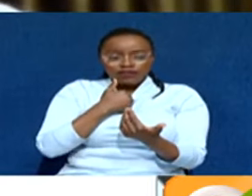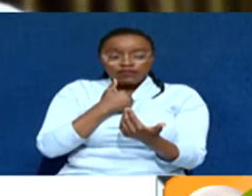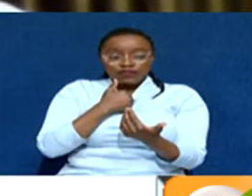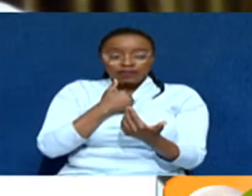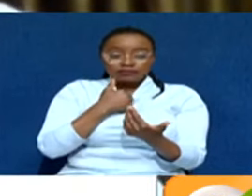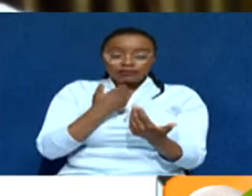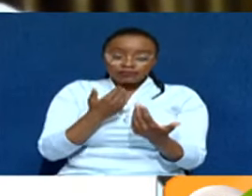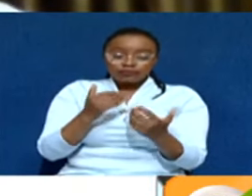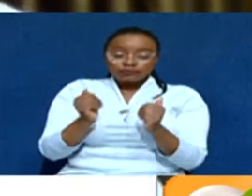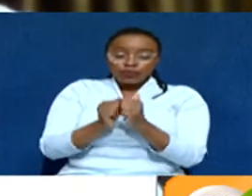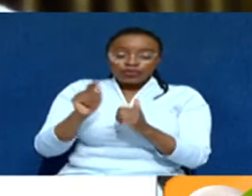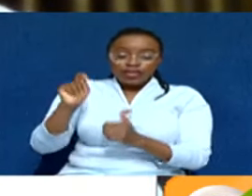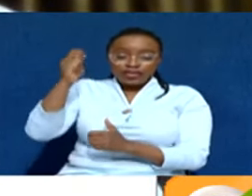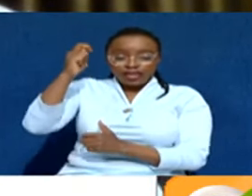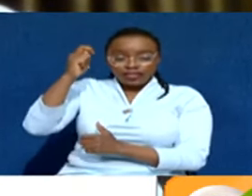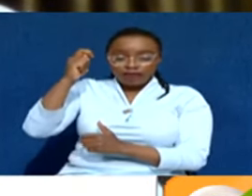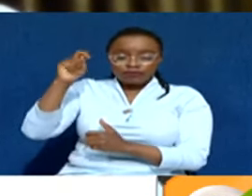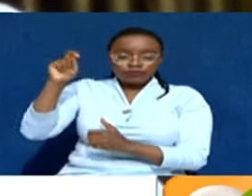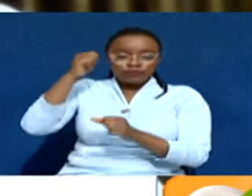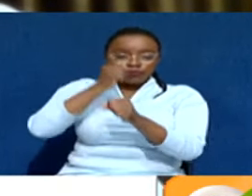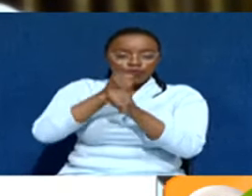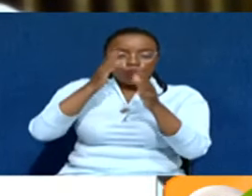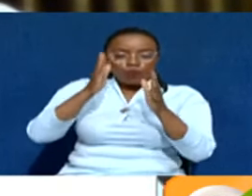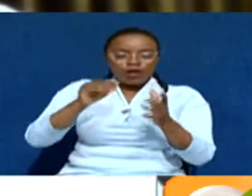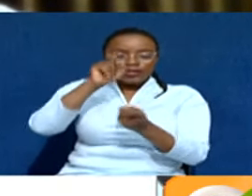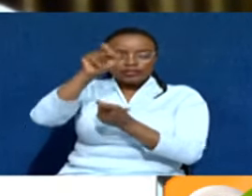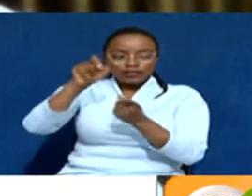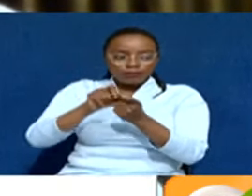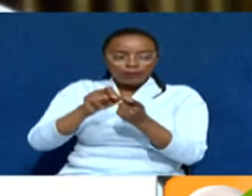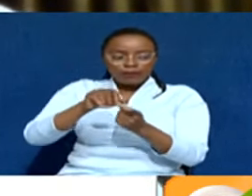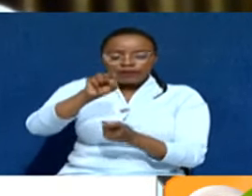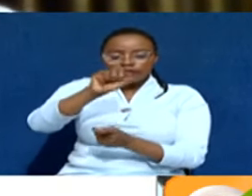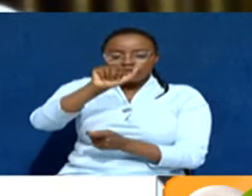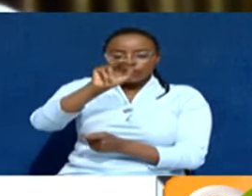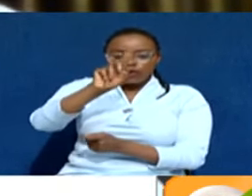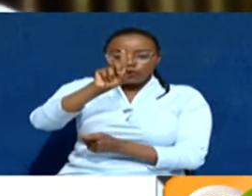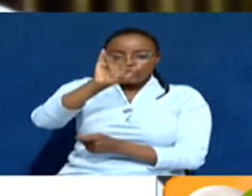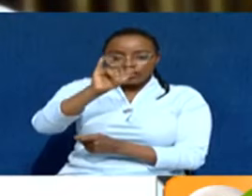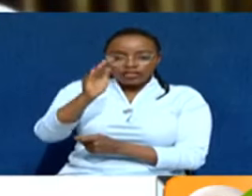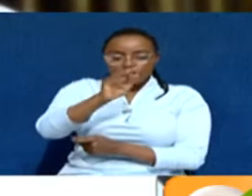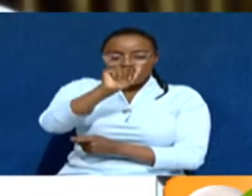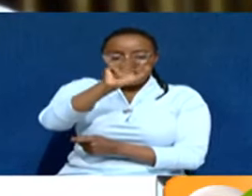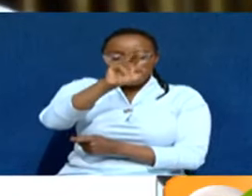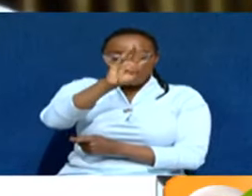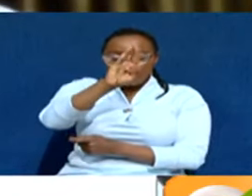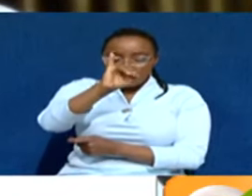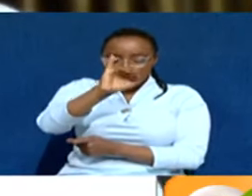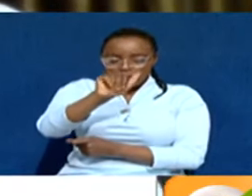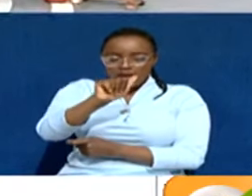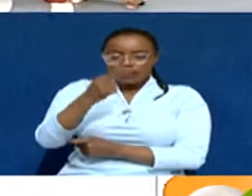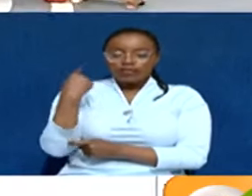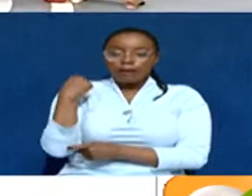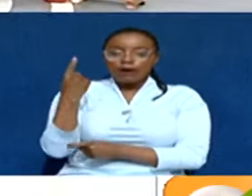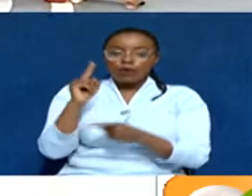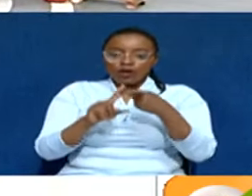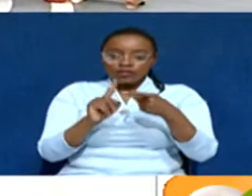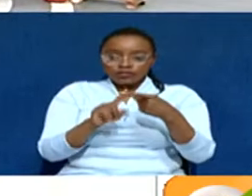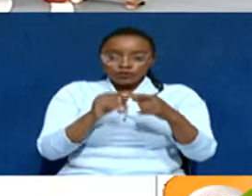facing our Kenyan migrant workers, particularly in Saudi Arabia. Number one,